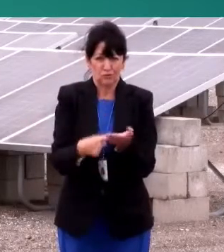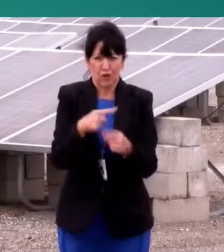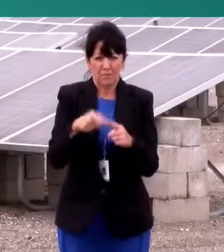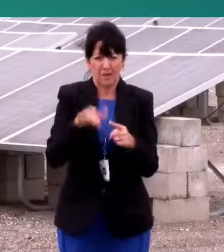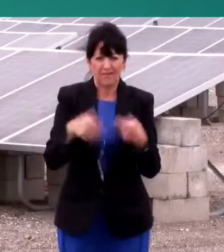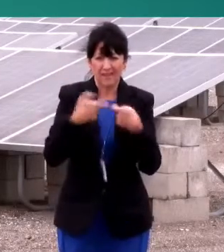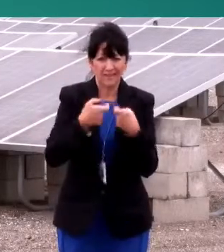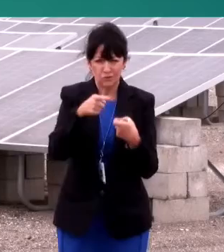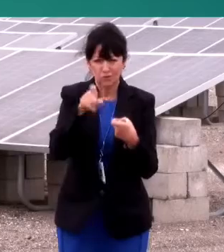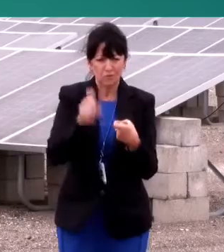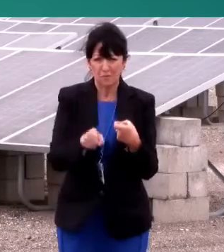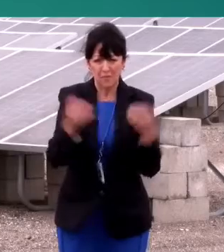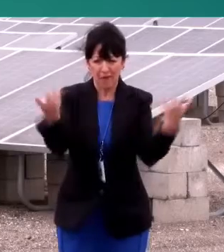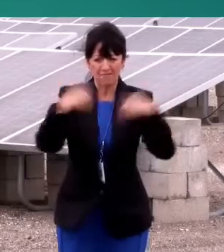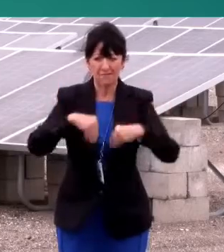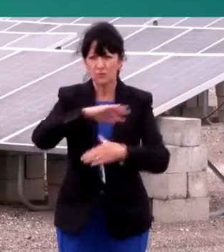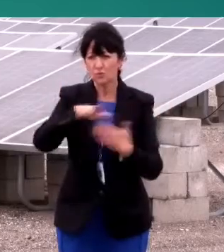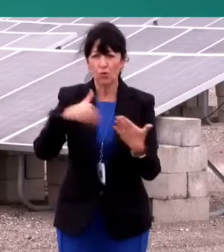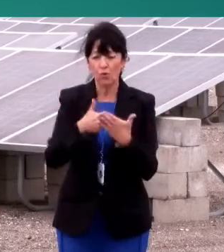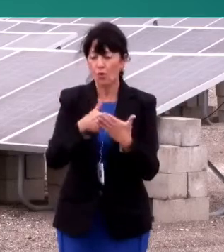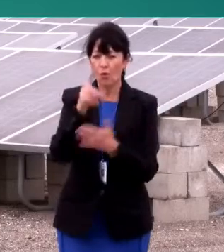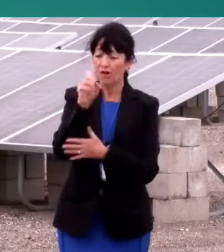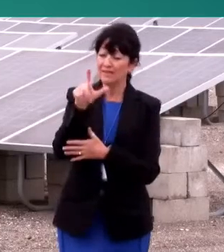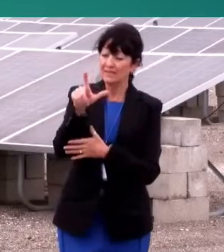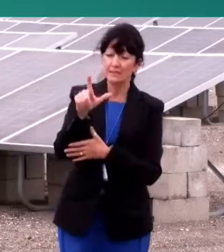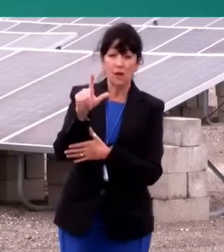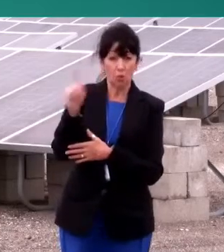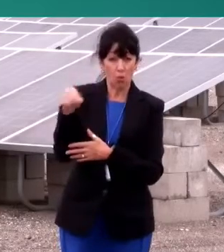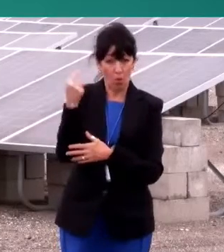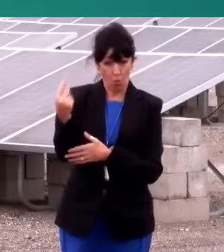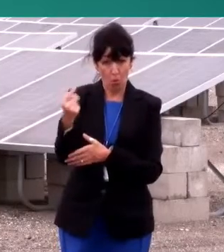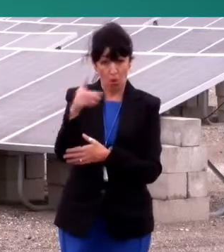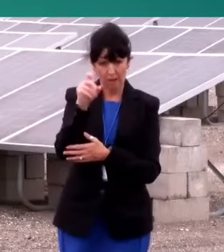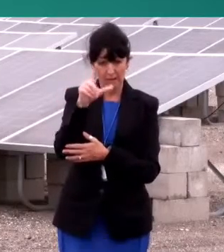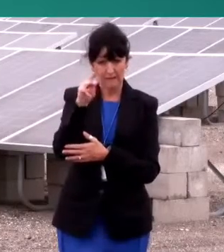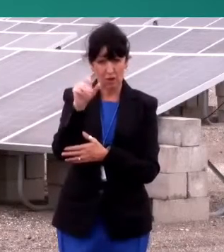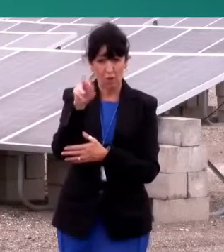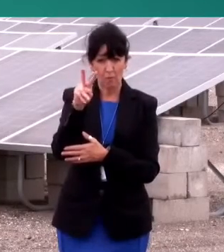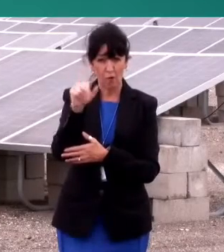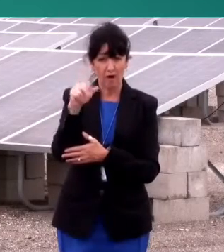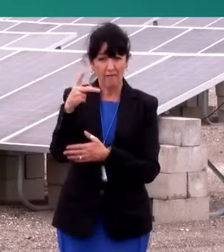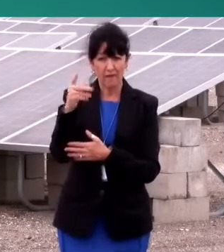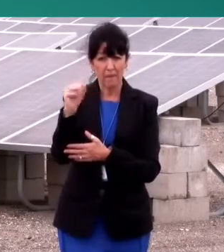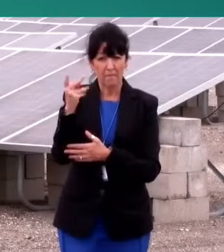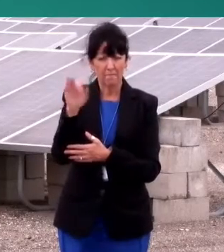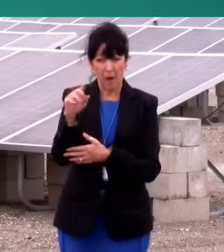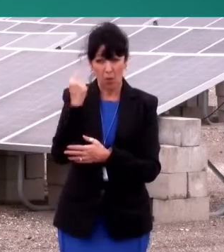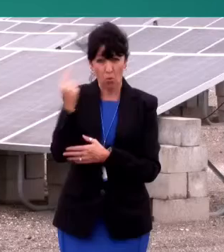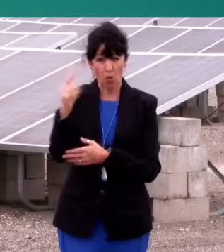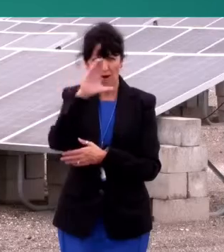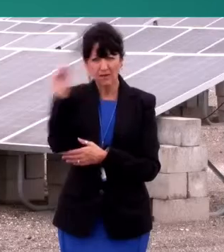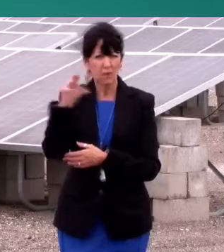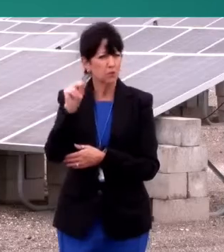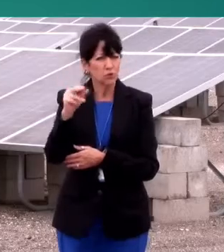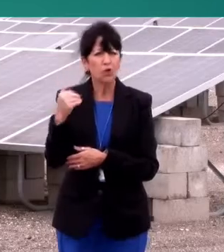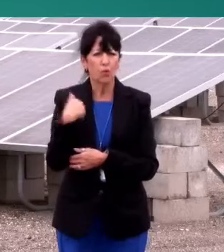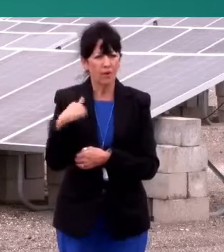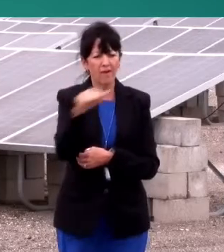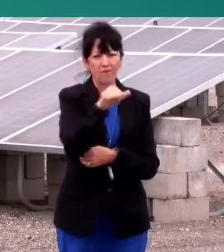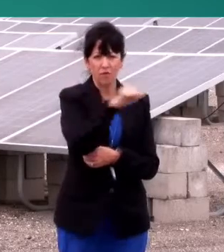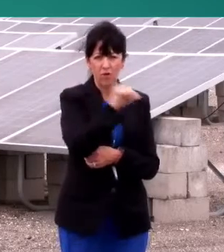at the table, right? Delaware's not just Delmarva Power. A lot of it is Delmarva Power, but DMEC and DEC, if you're not